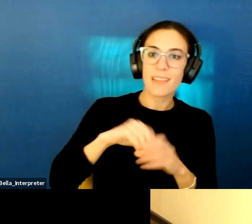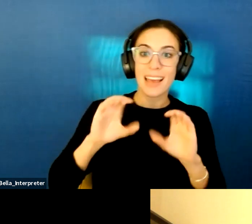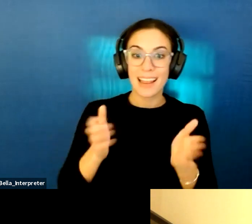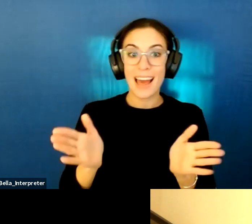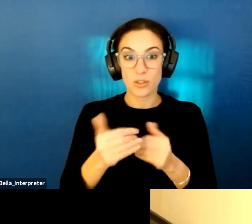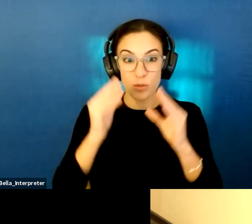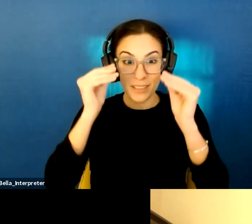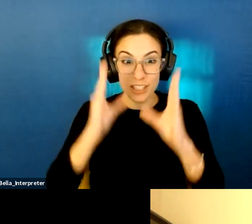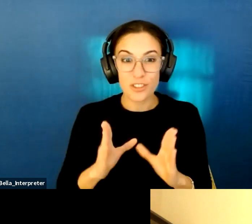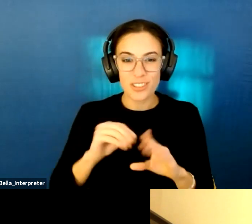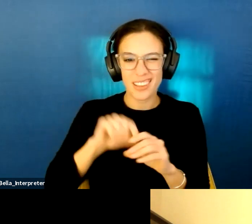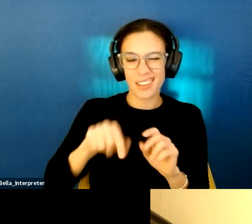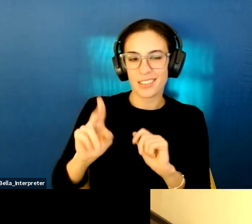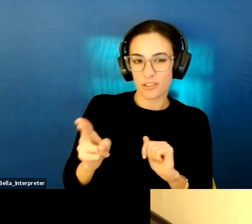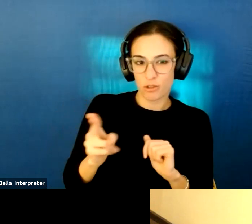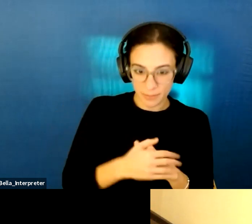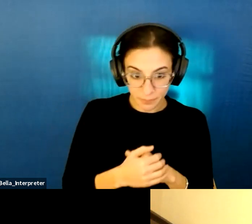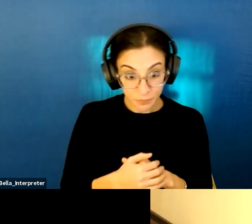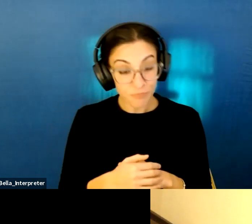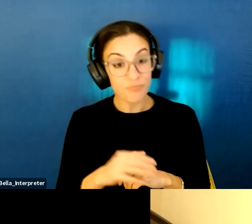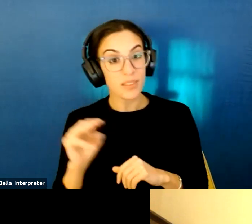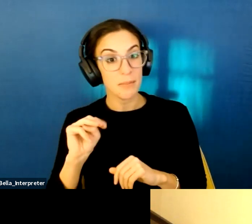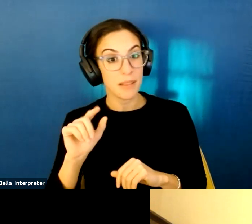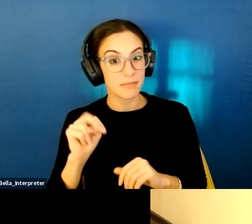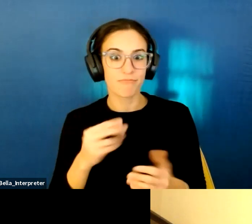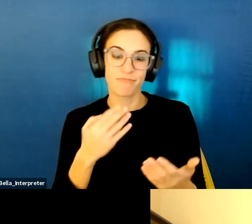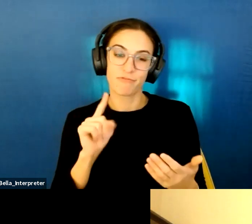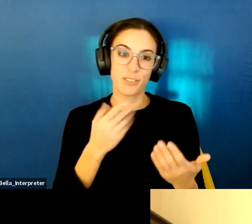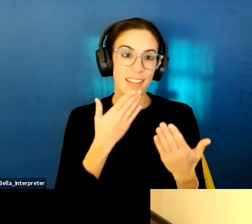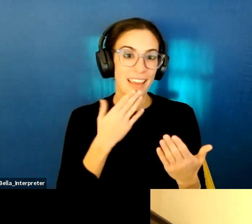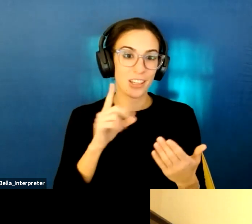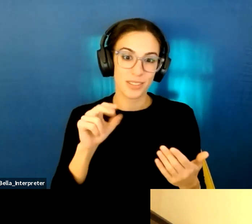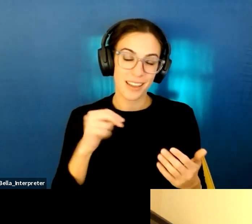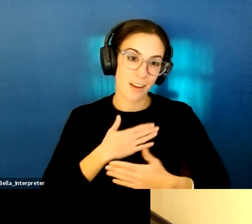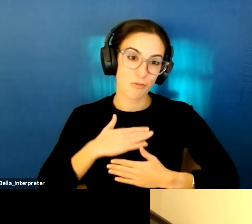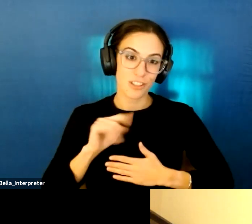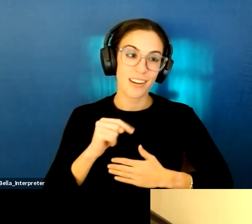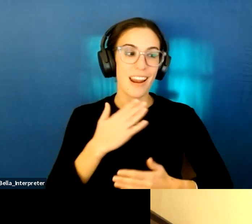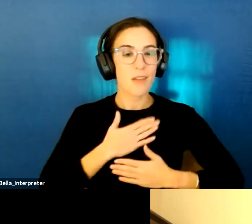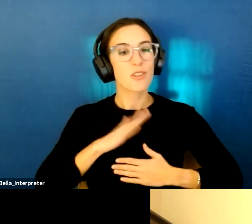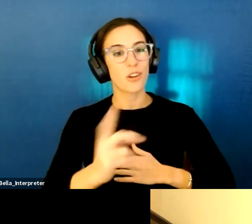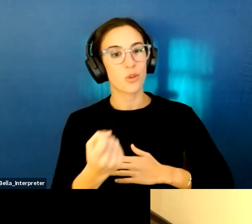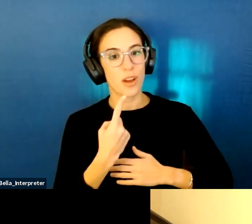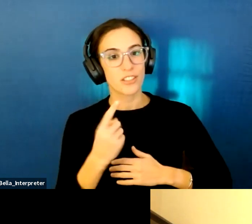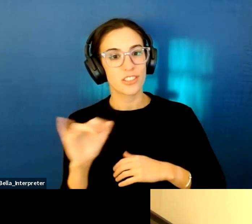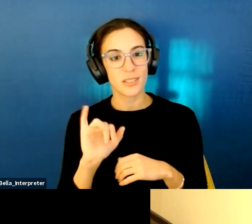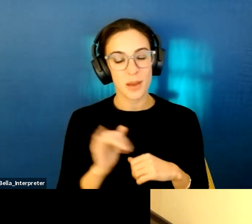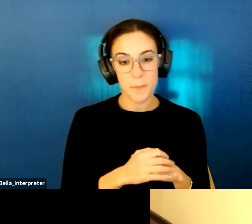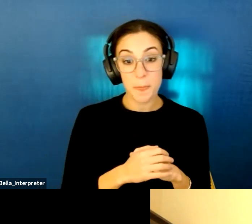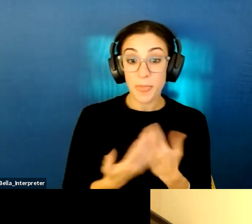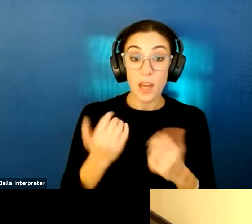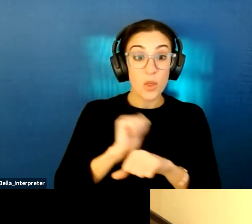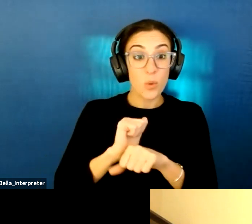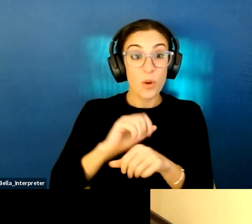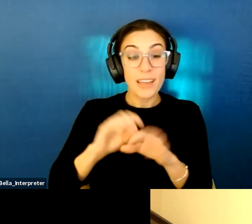these histories. Yeah, first of all, thanks, Dan. I appreciate it. And I appreciate the question as well. I mean, the work in